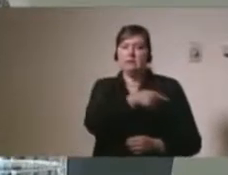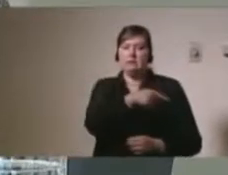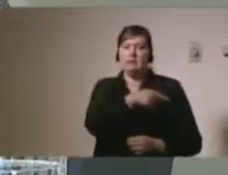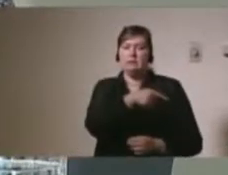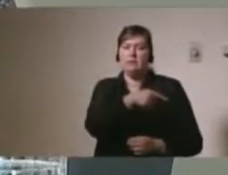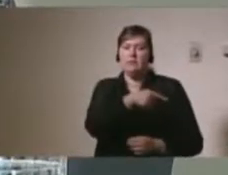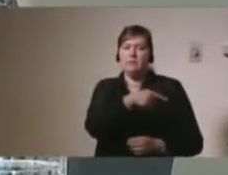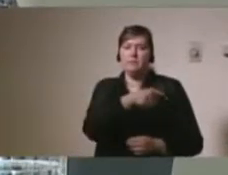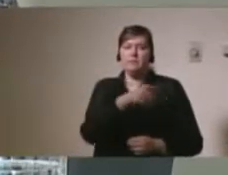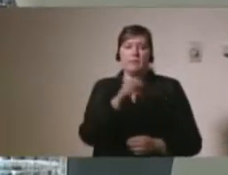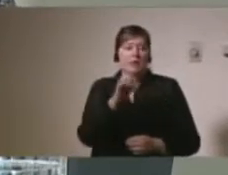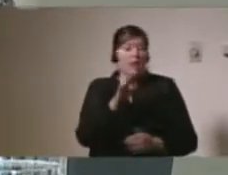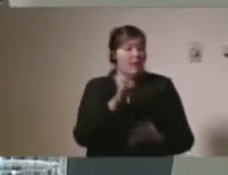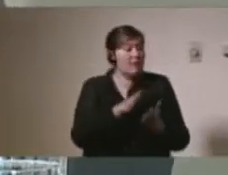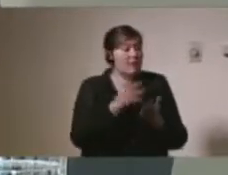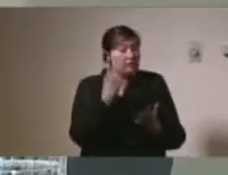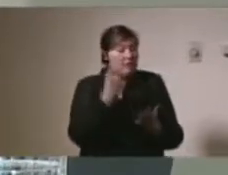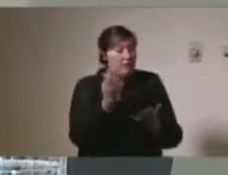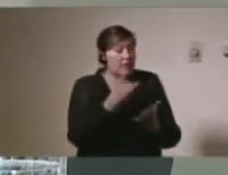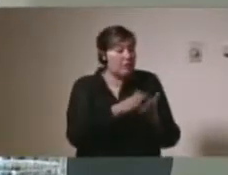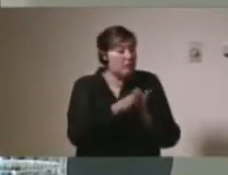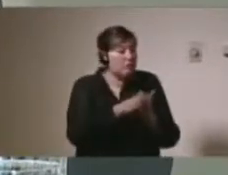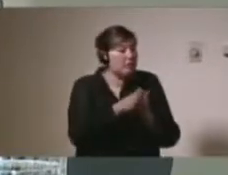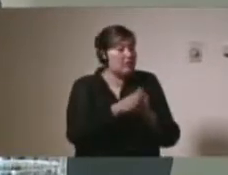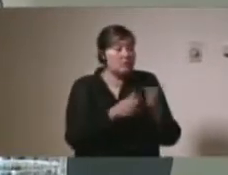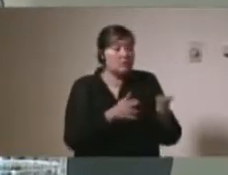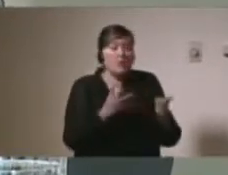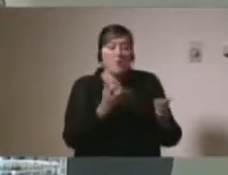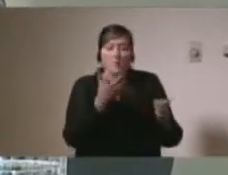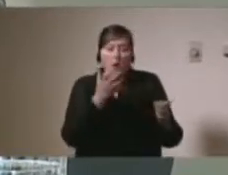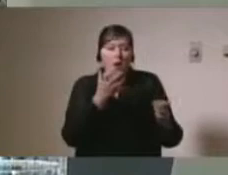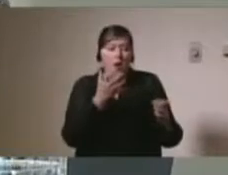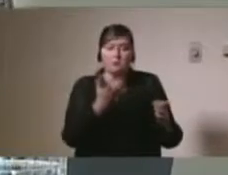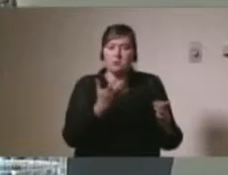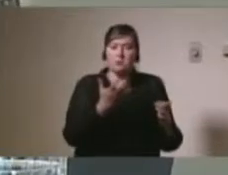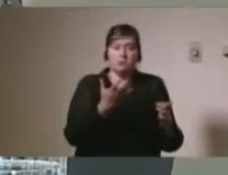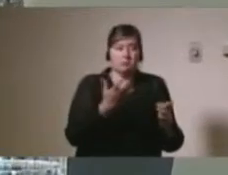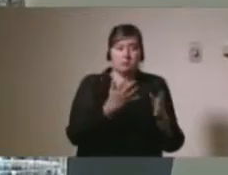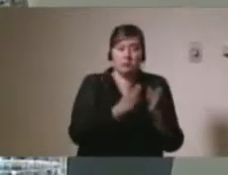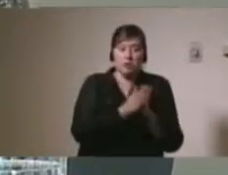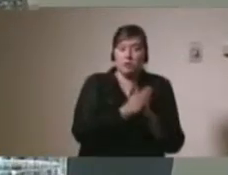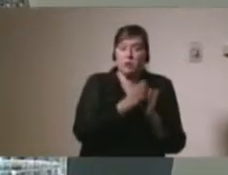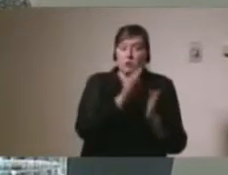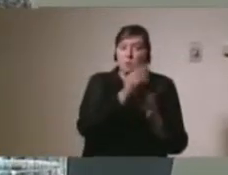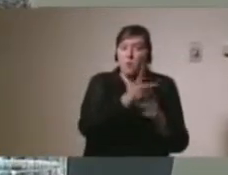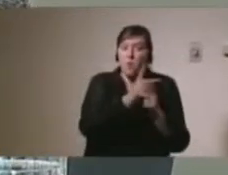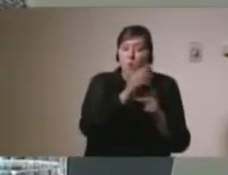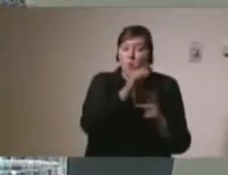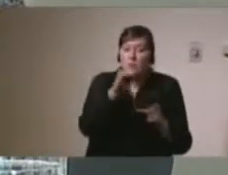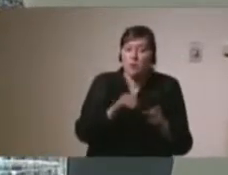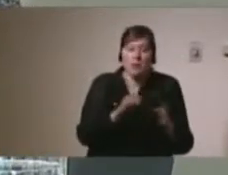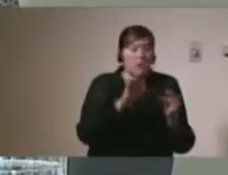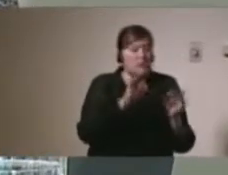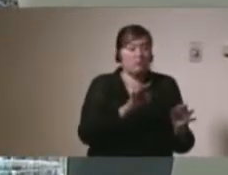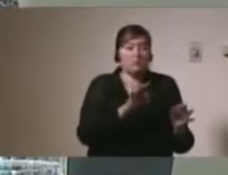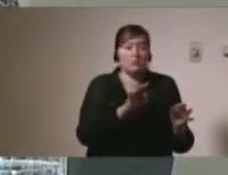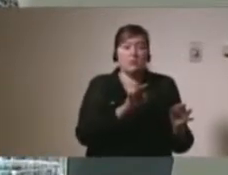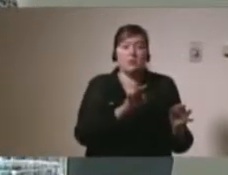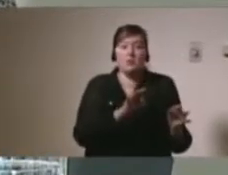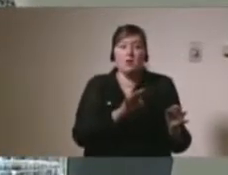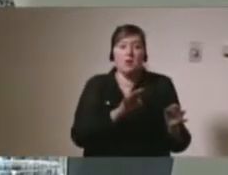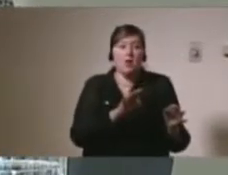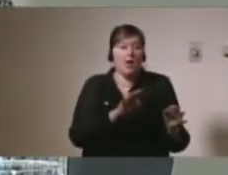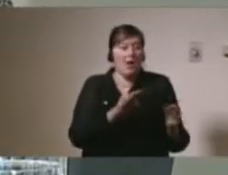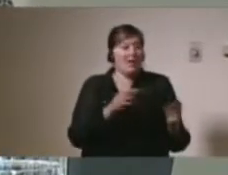find interesting, for instance, an interesting loan rate, and then they go back and invest with their bank. And we still have a lot of